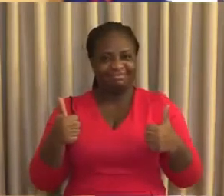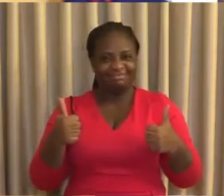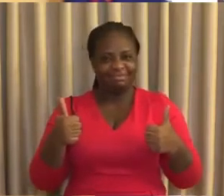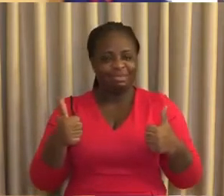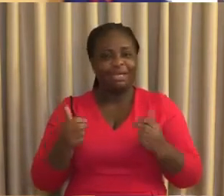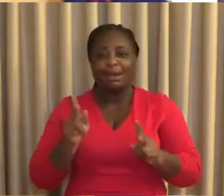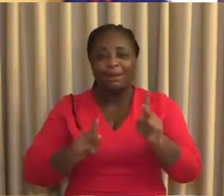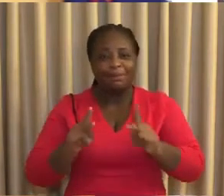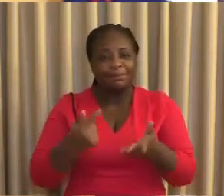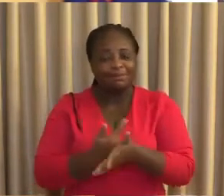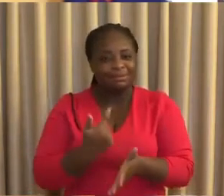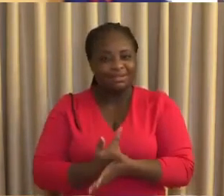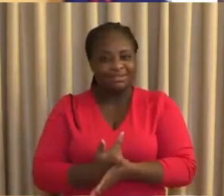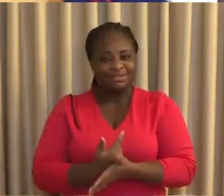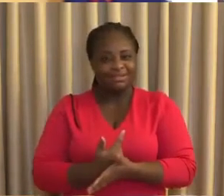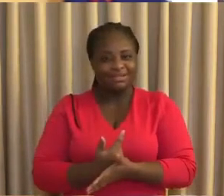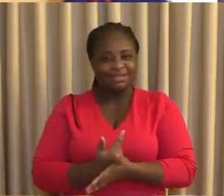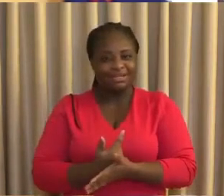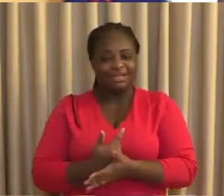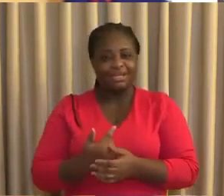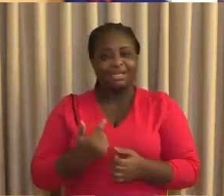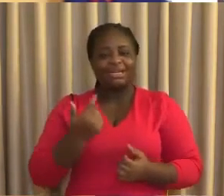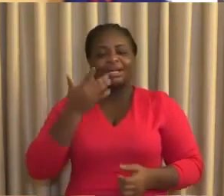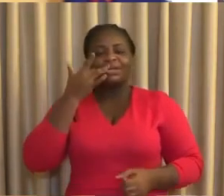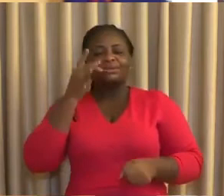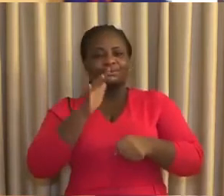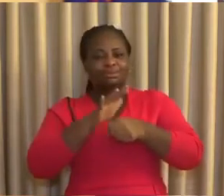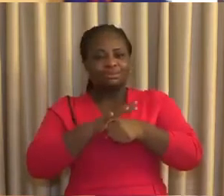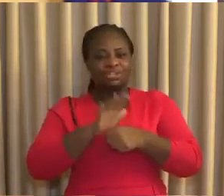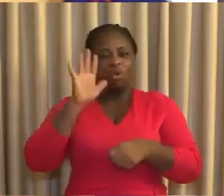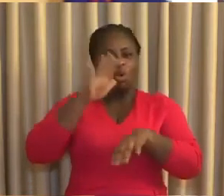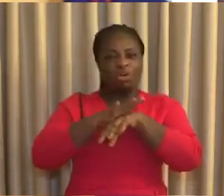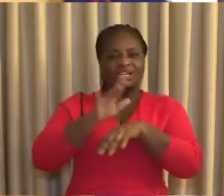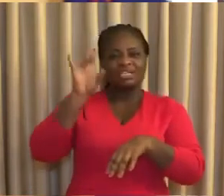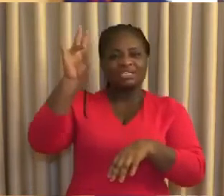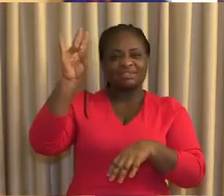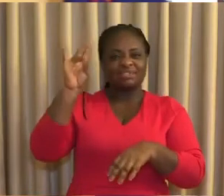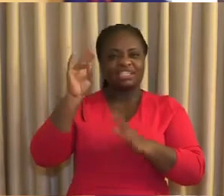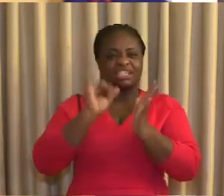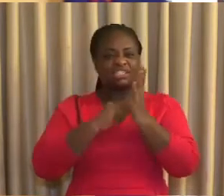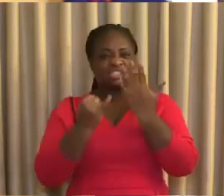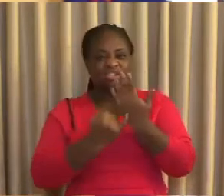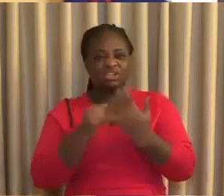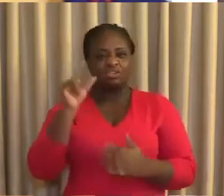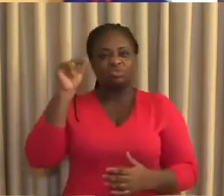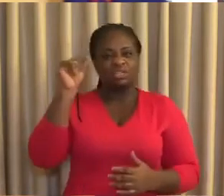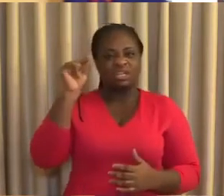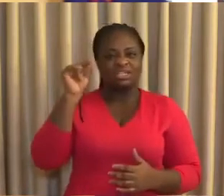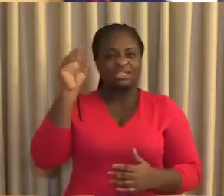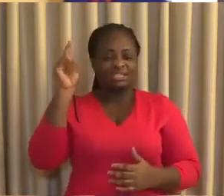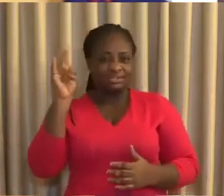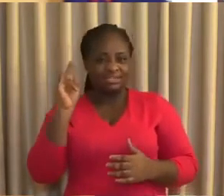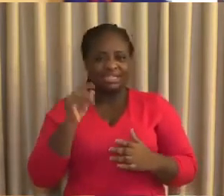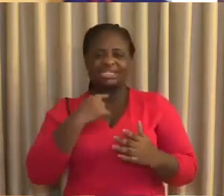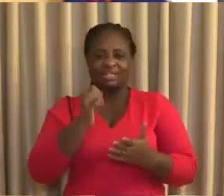Fellow Ghanaians, the oath of office I swore on 7th January 2017 demands that I